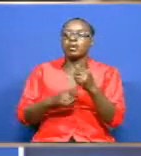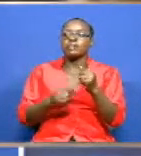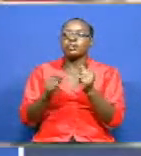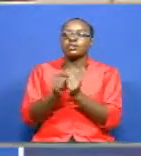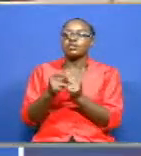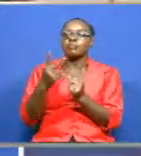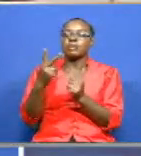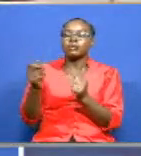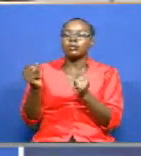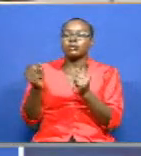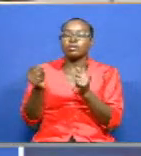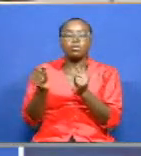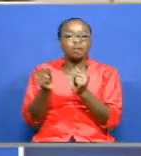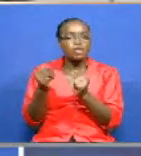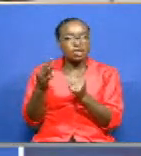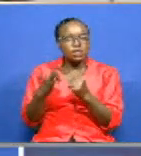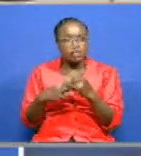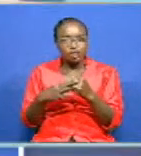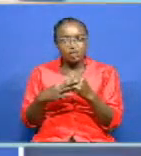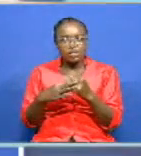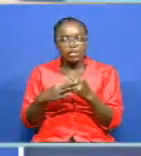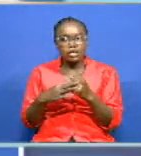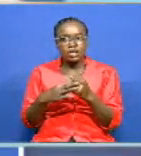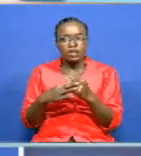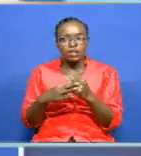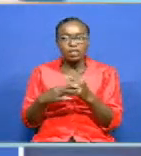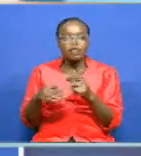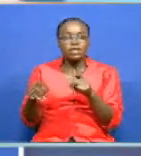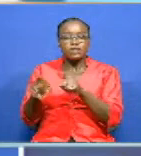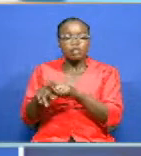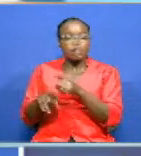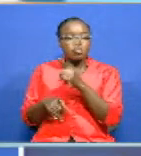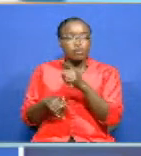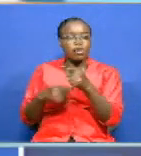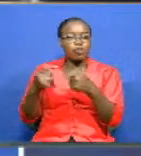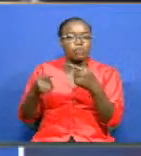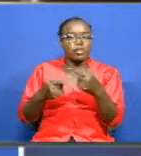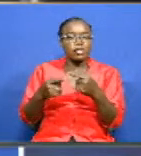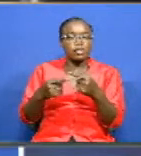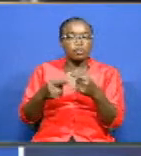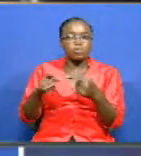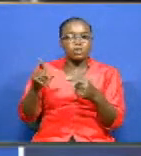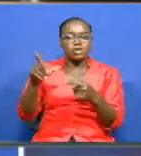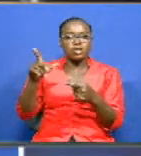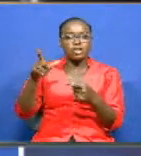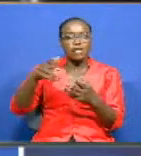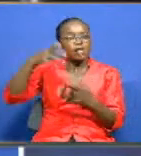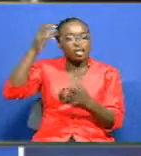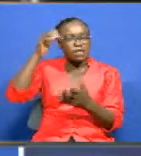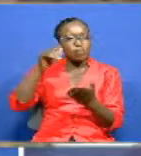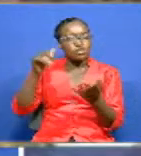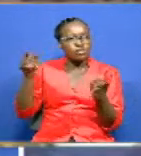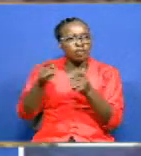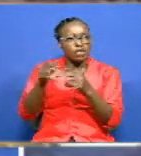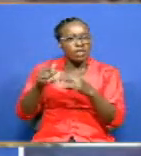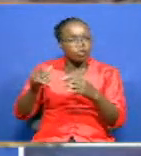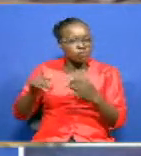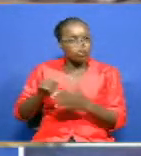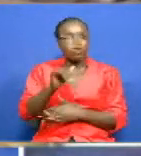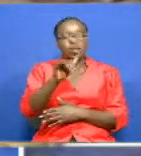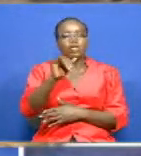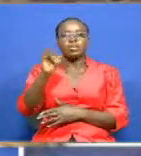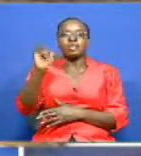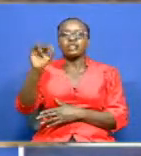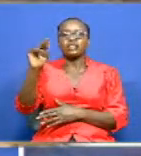October 2018, a 737 MAX Flight 610 operated by Lion Air crashed shortly after takeoff in